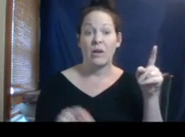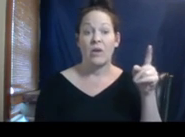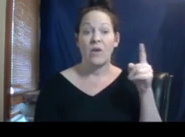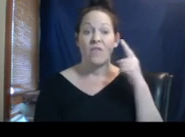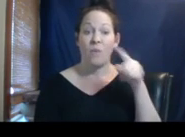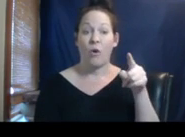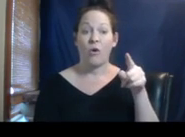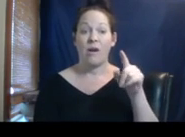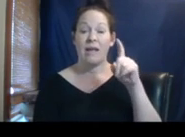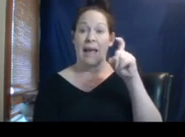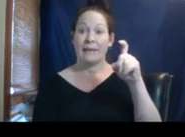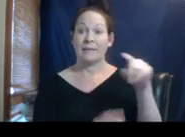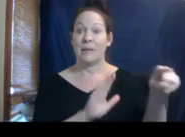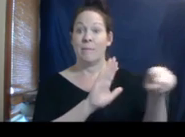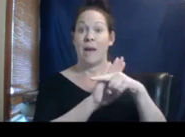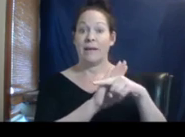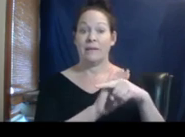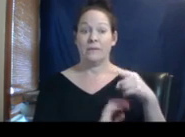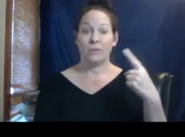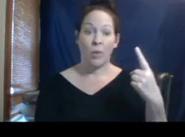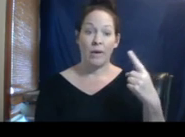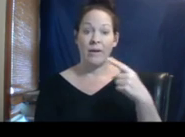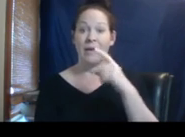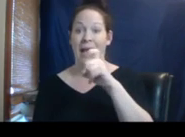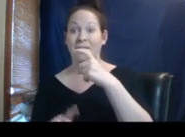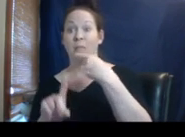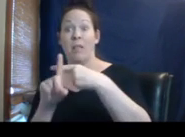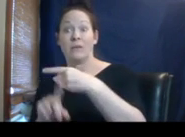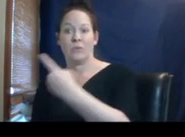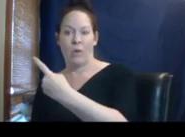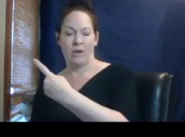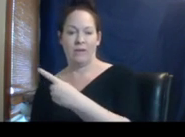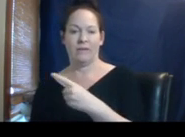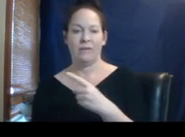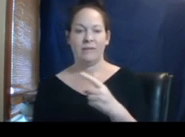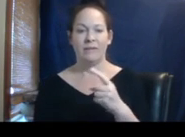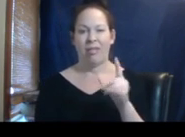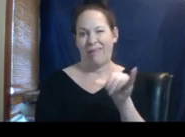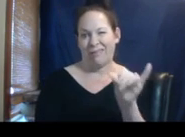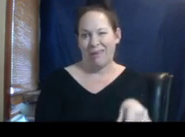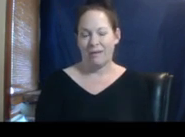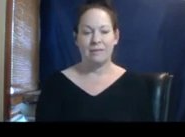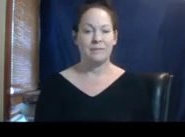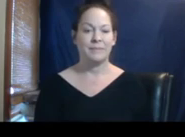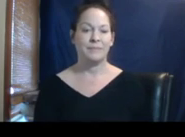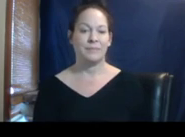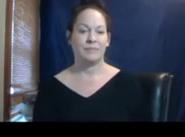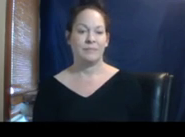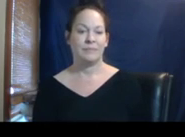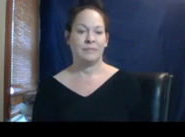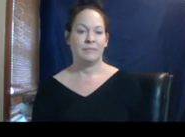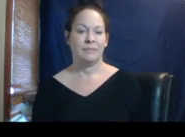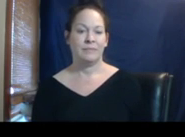for x minus 1, x plus 1. It only works for things x